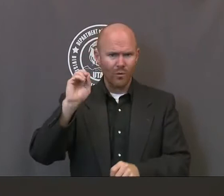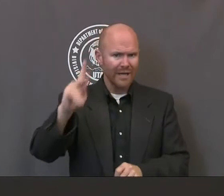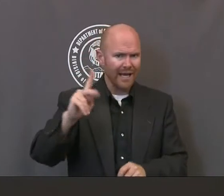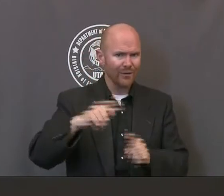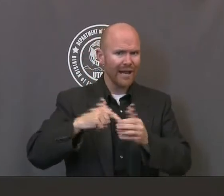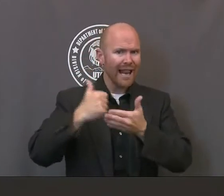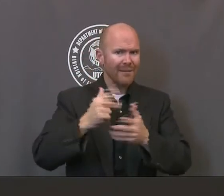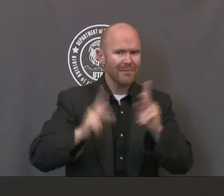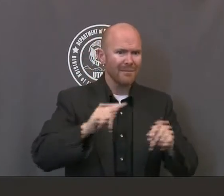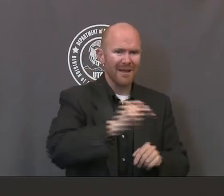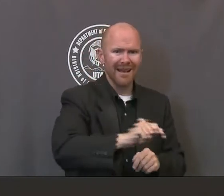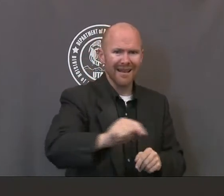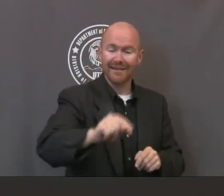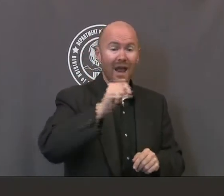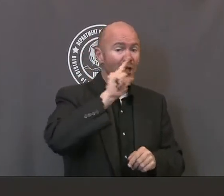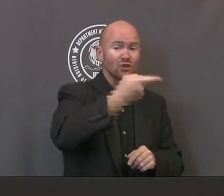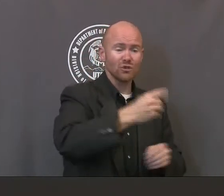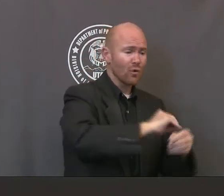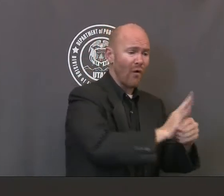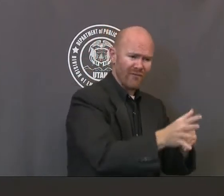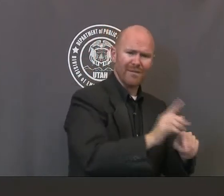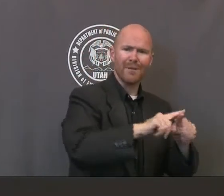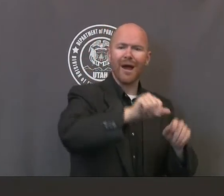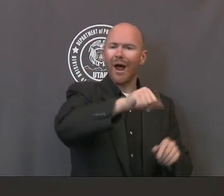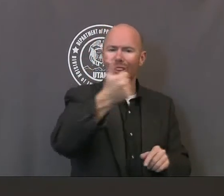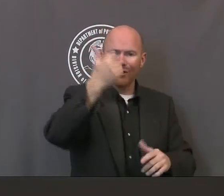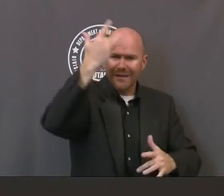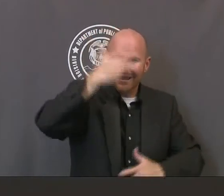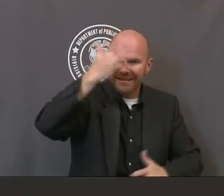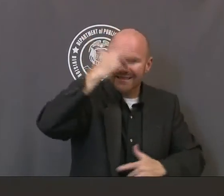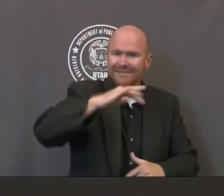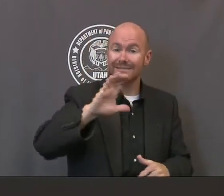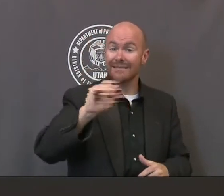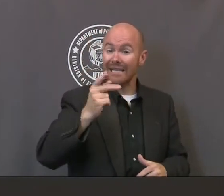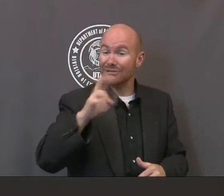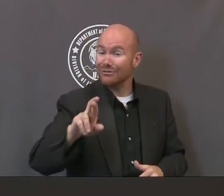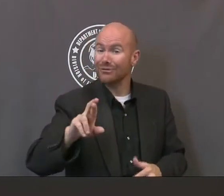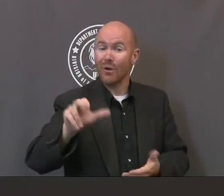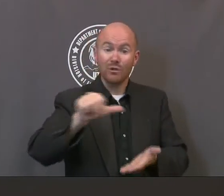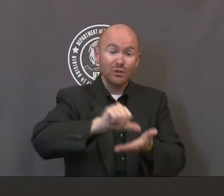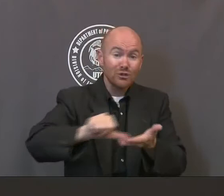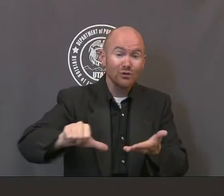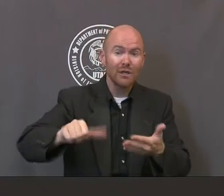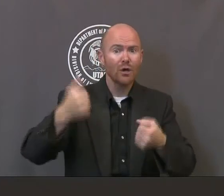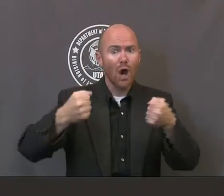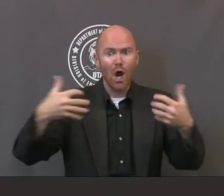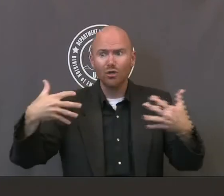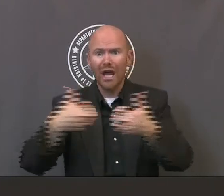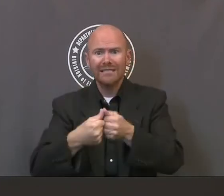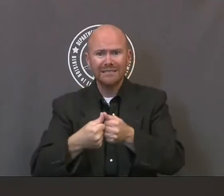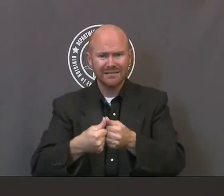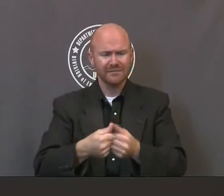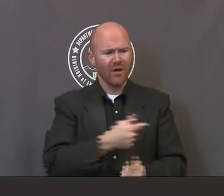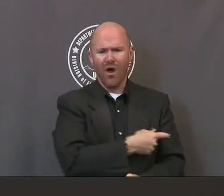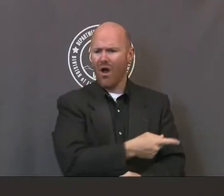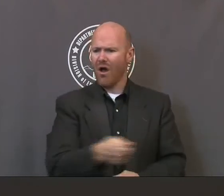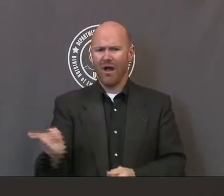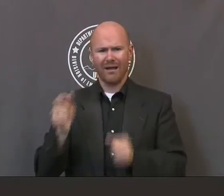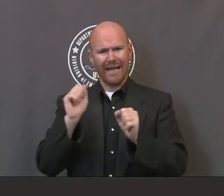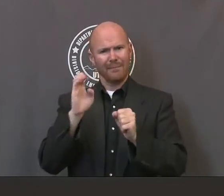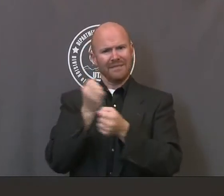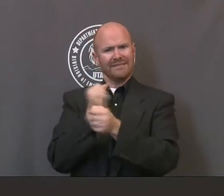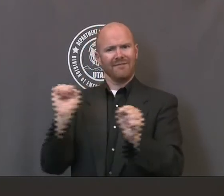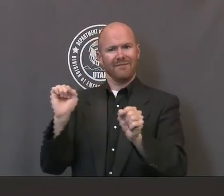help people with all kinds of illness, not just COVID-19, we'll all jump in together with an attitude of cooperation.